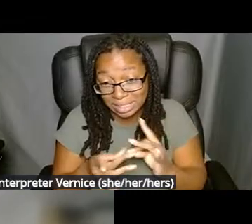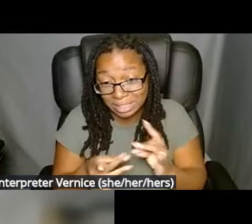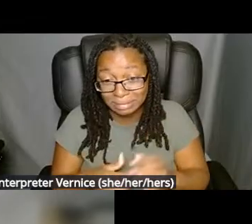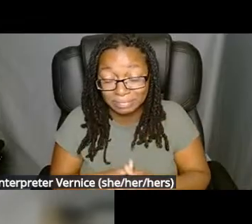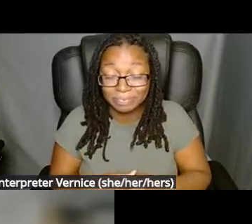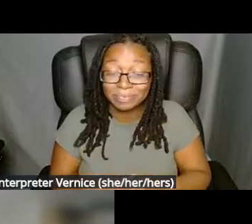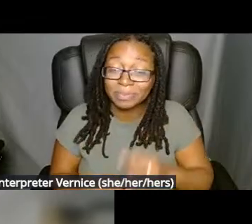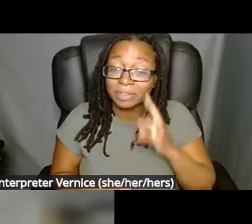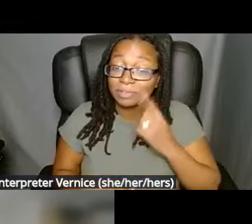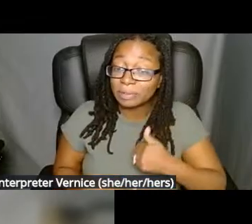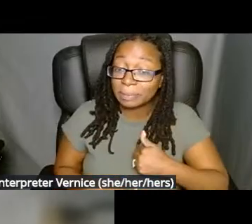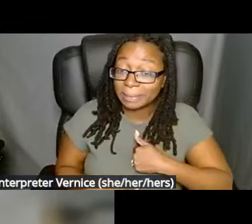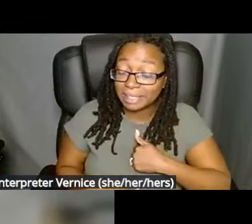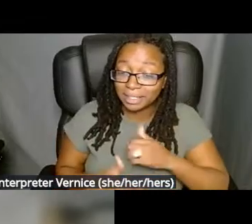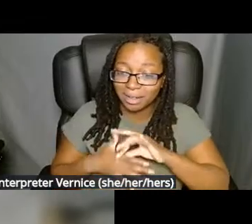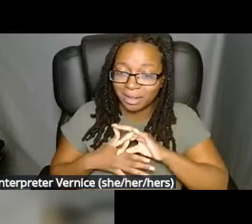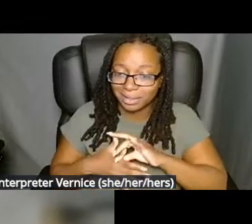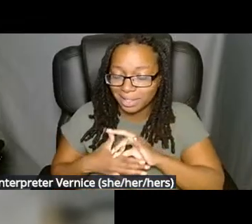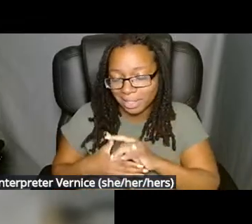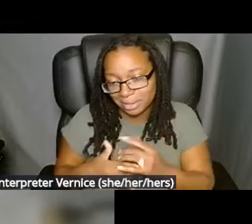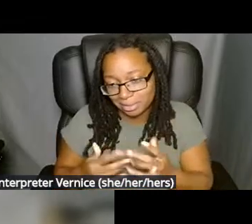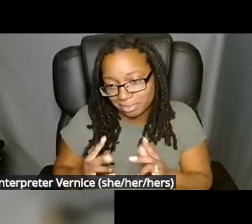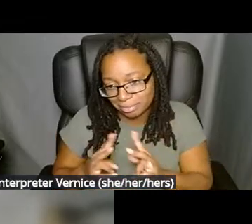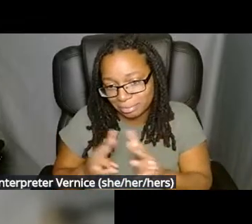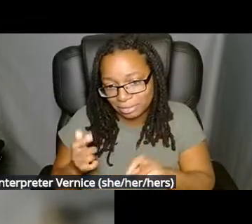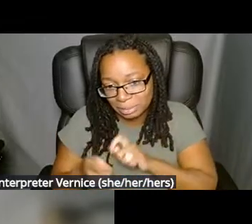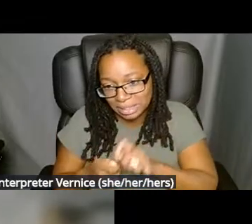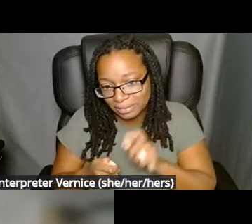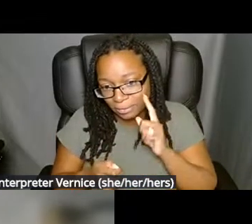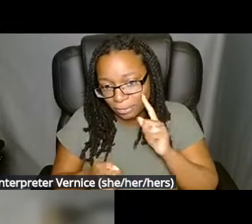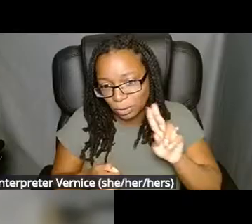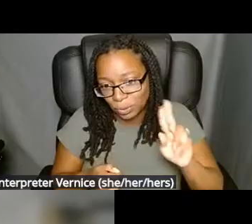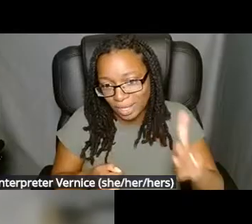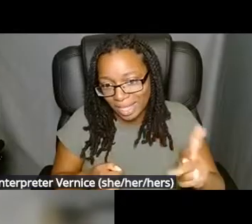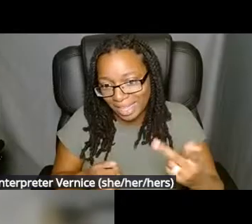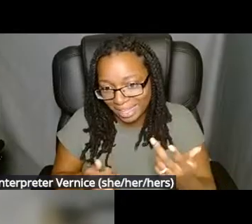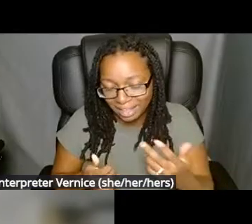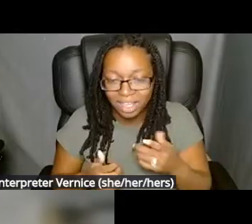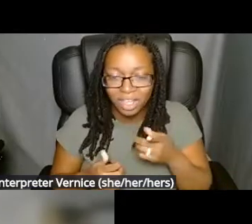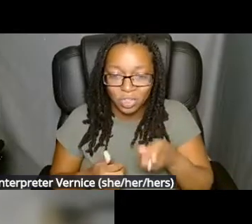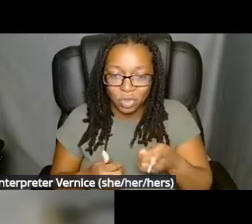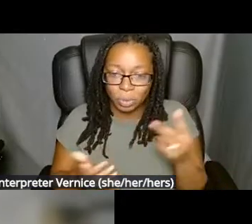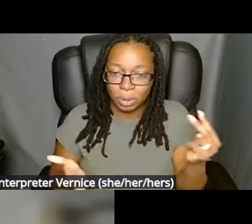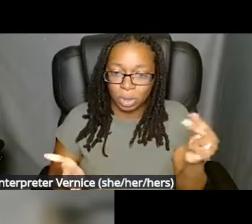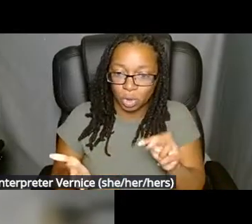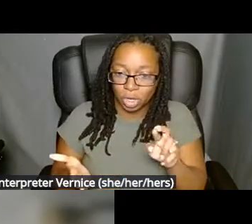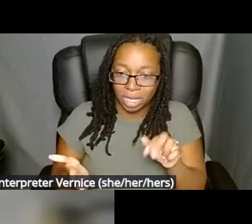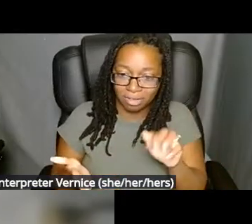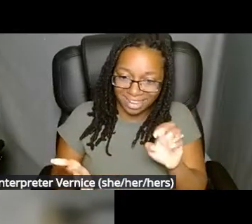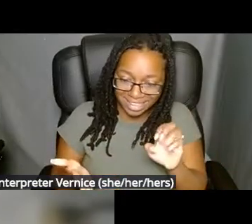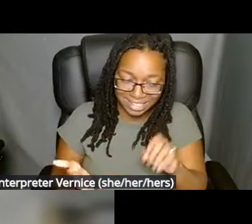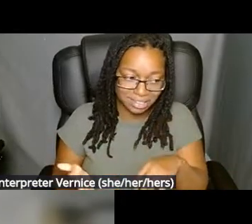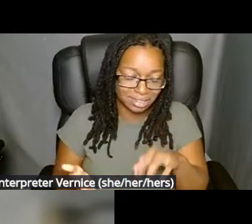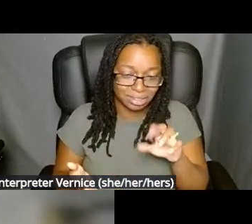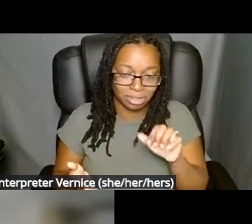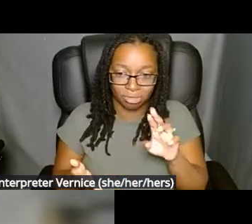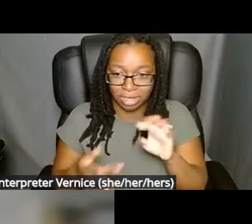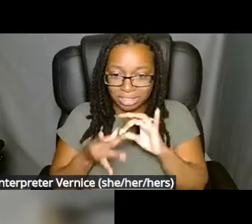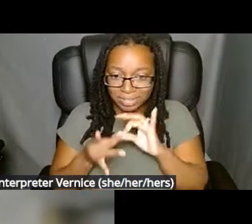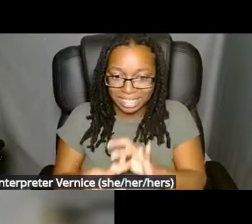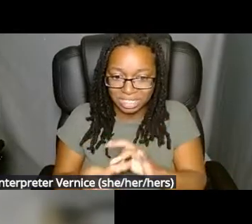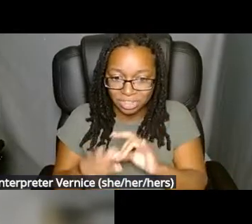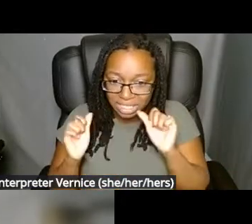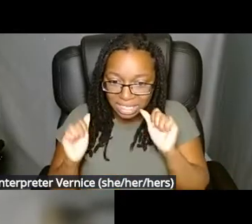and race relations, that can potentially have a global view. However, I am very